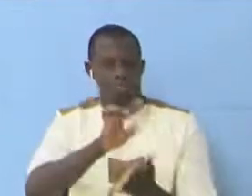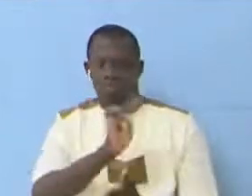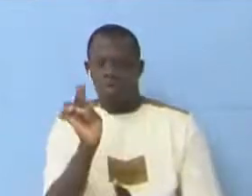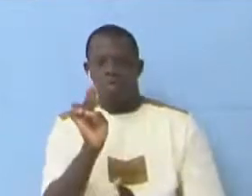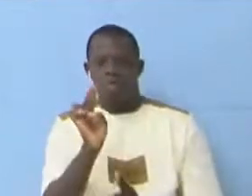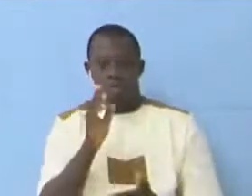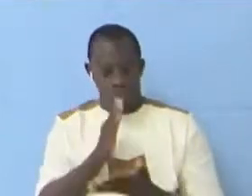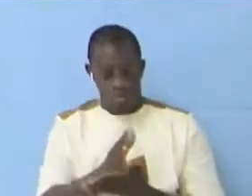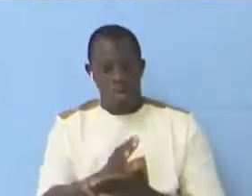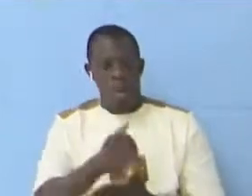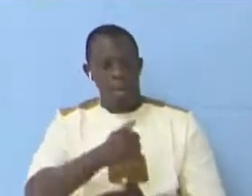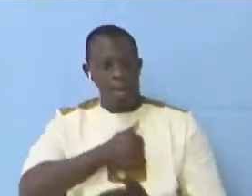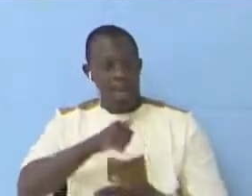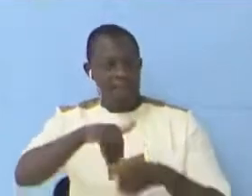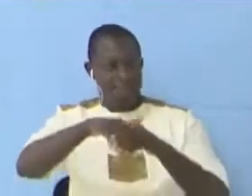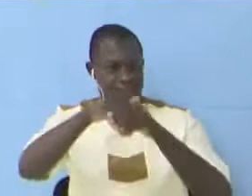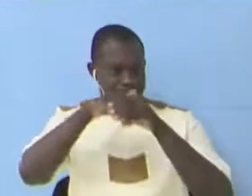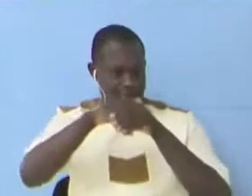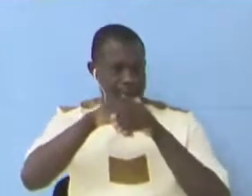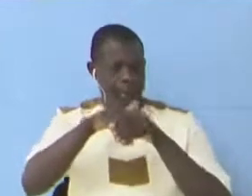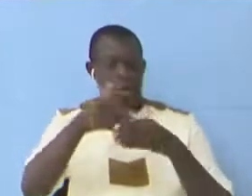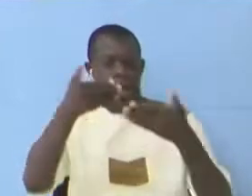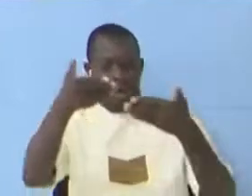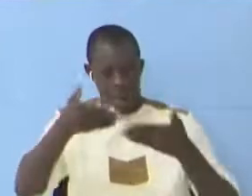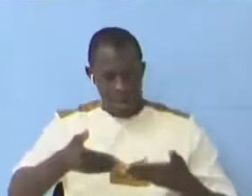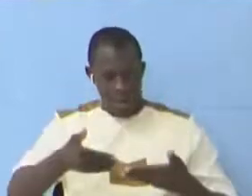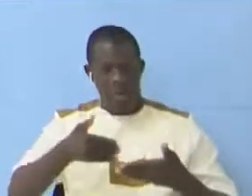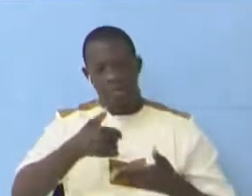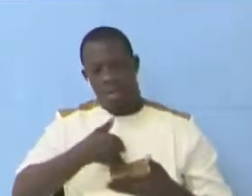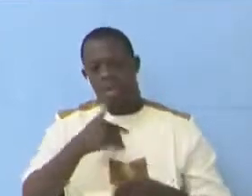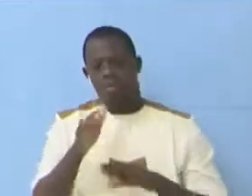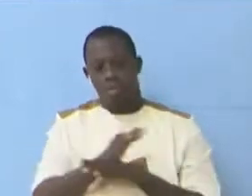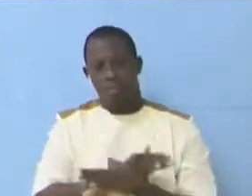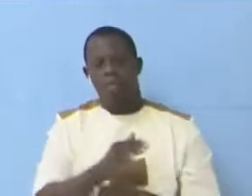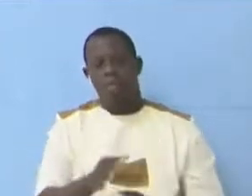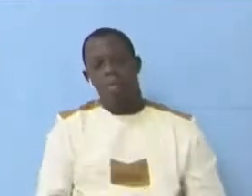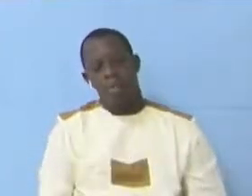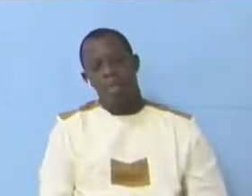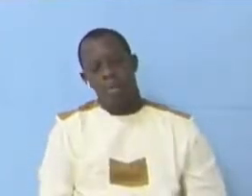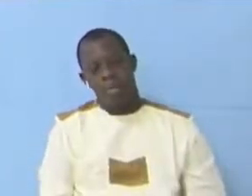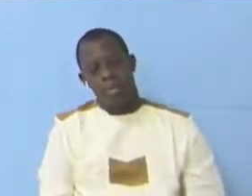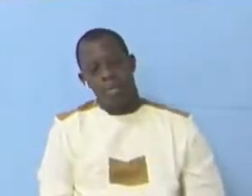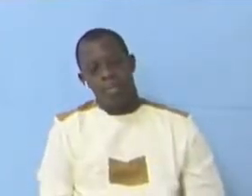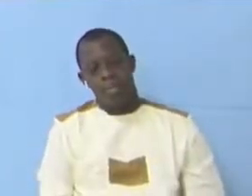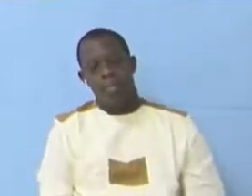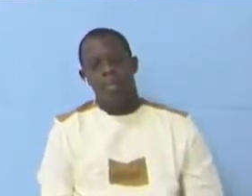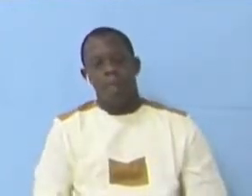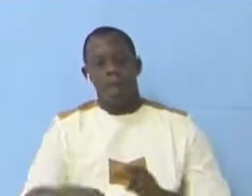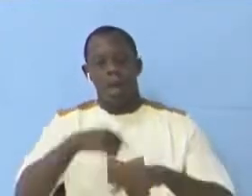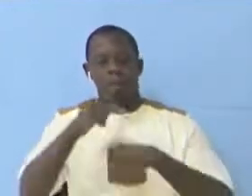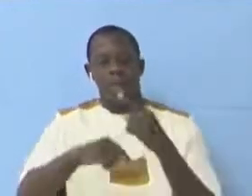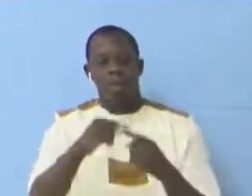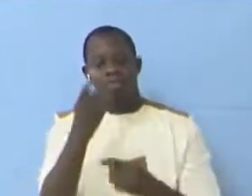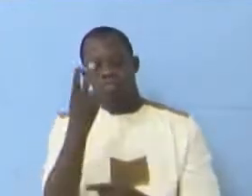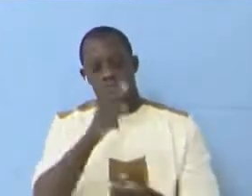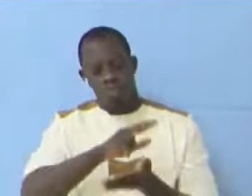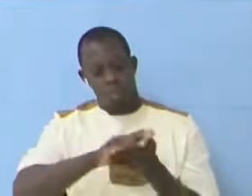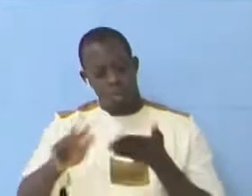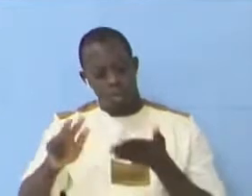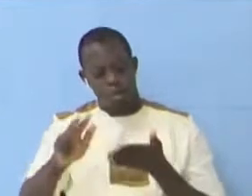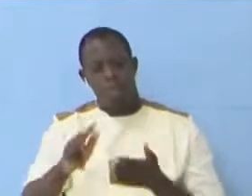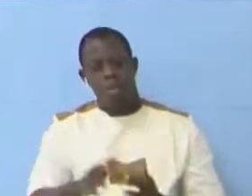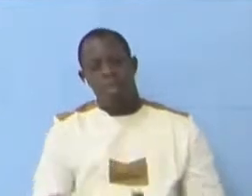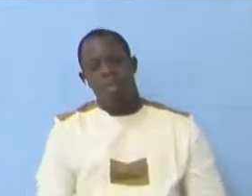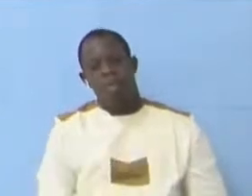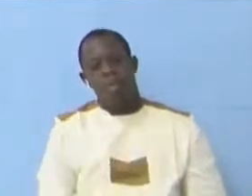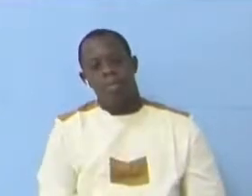friend. duutoon nag loolu moo taxoon ma dem ndax amoon naa benn xarit boo xam ne moom ma fa fegoon. After 2 weeks, gannaaw ñaari bés